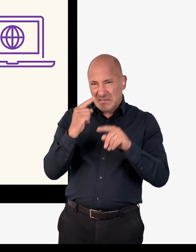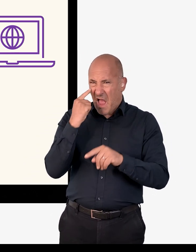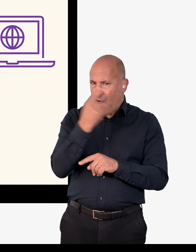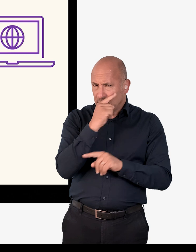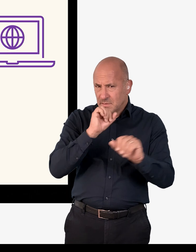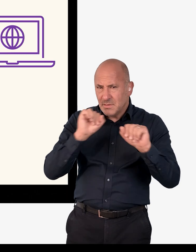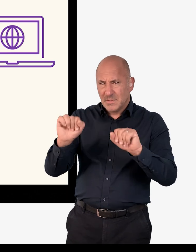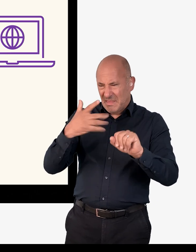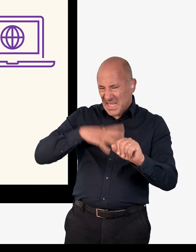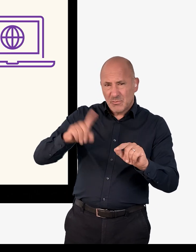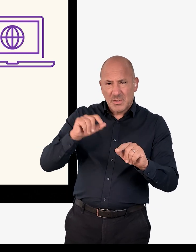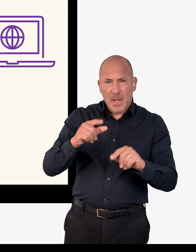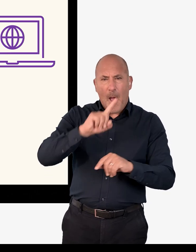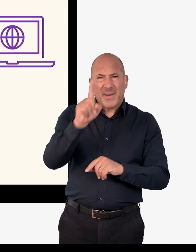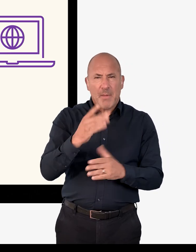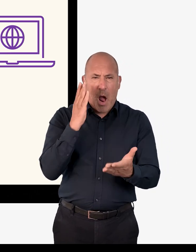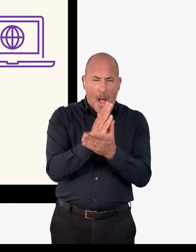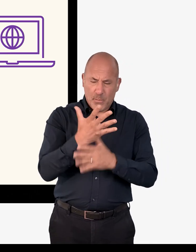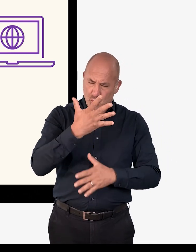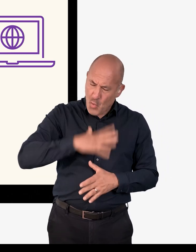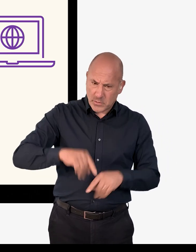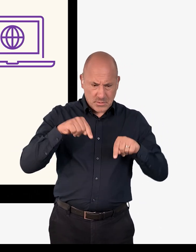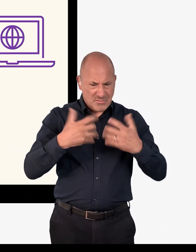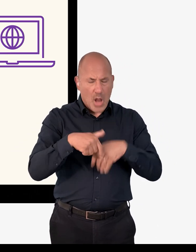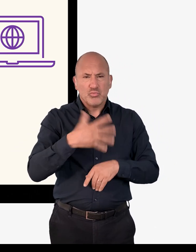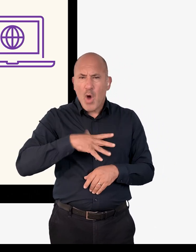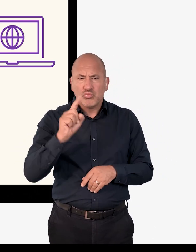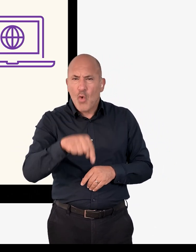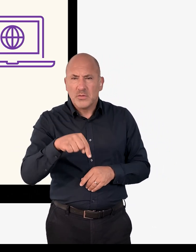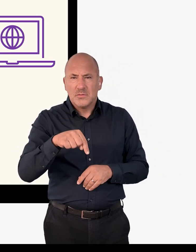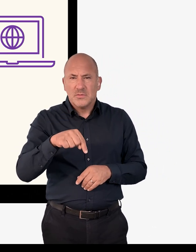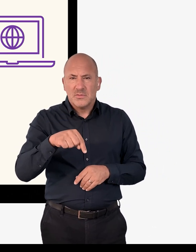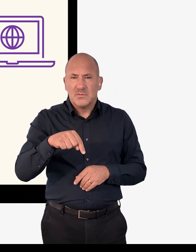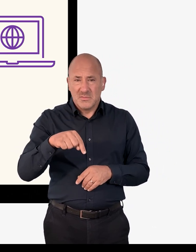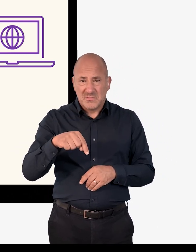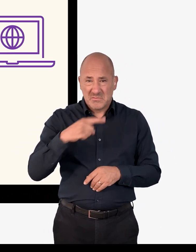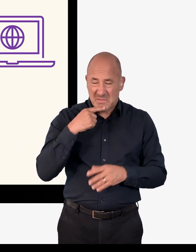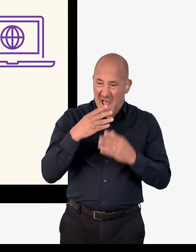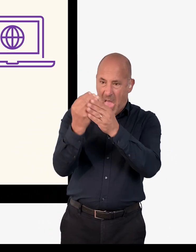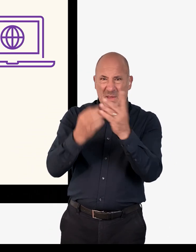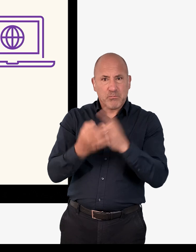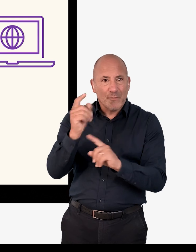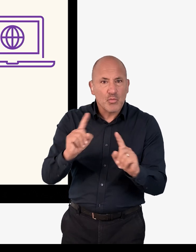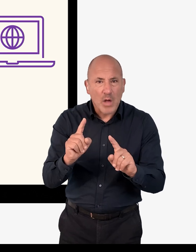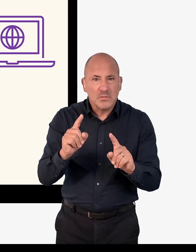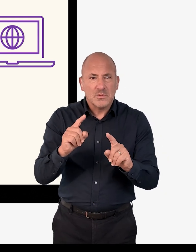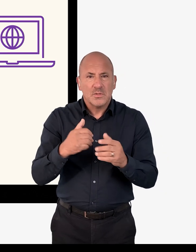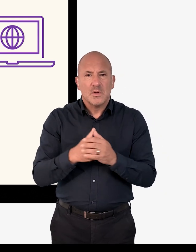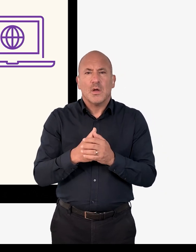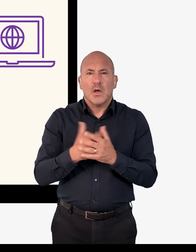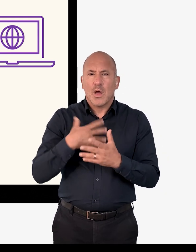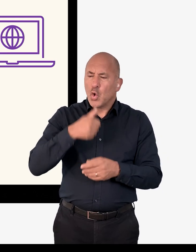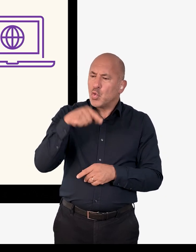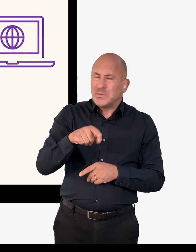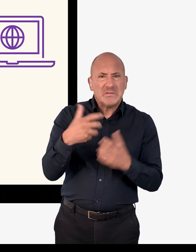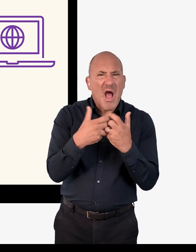user need. What is it that people really want from this technology? What is going to help them do better? And how